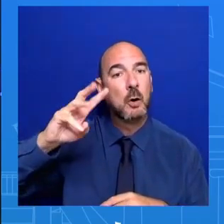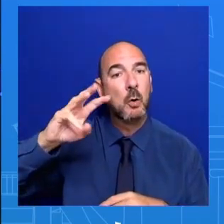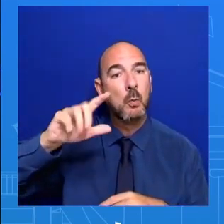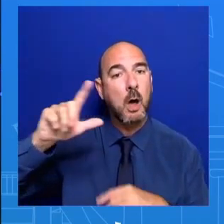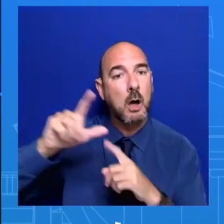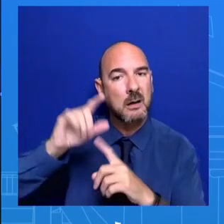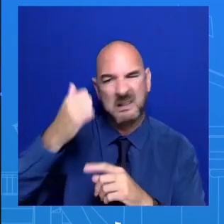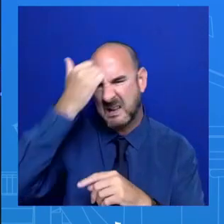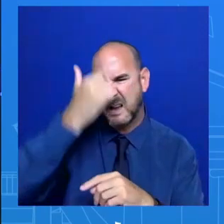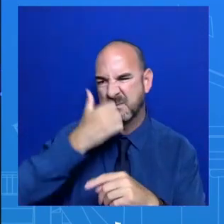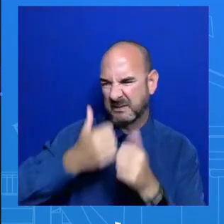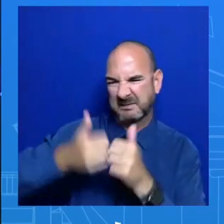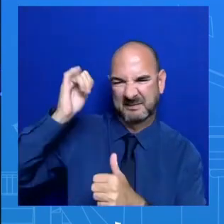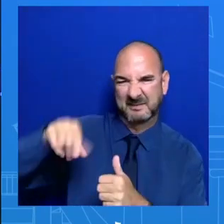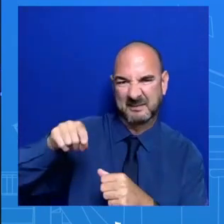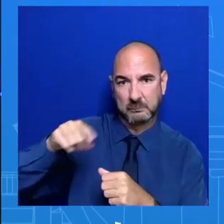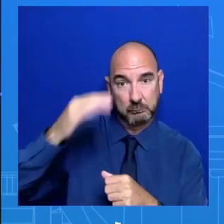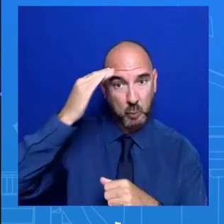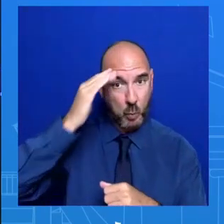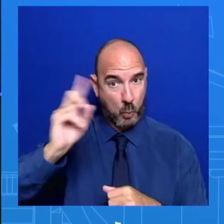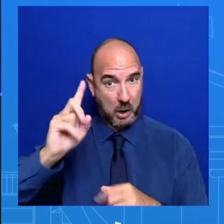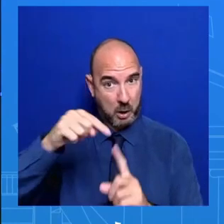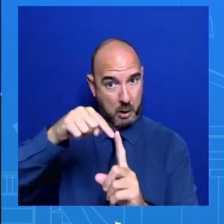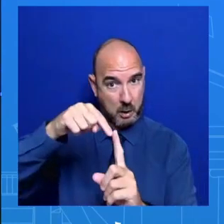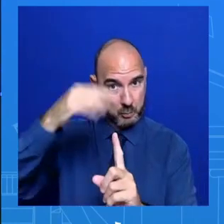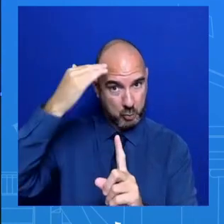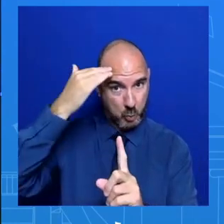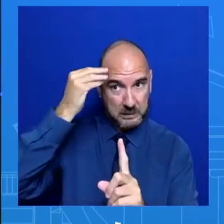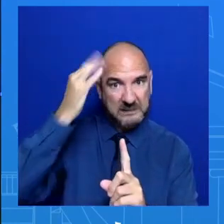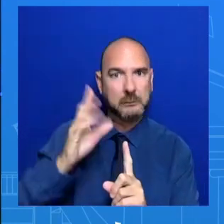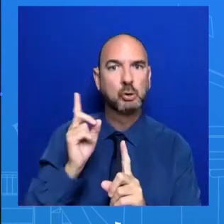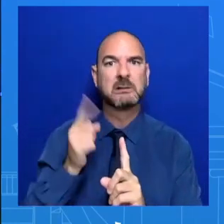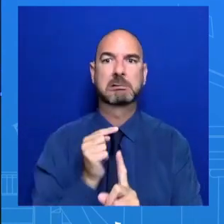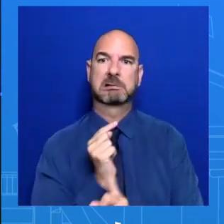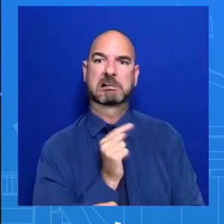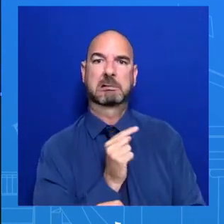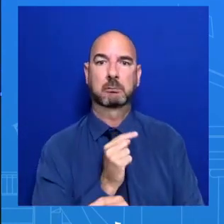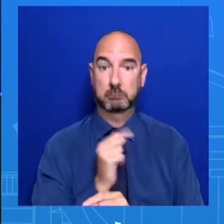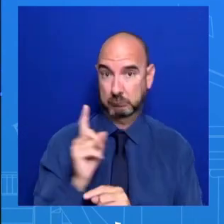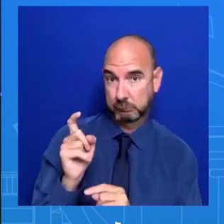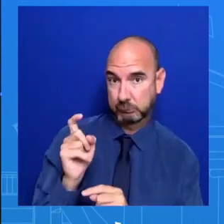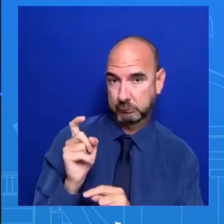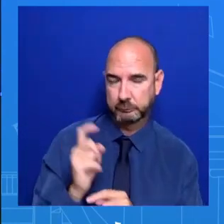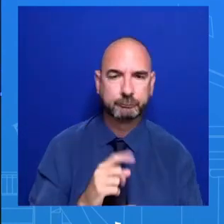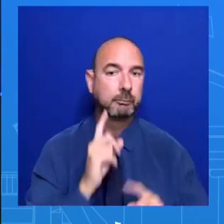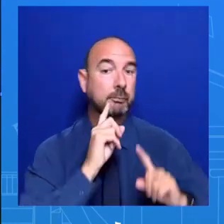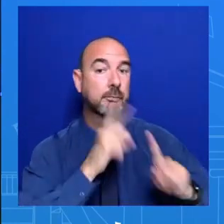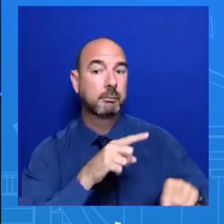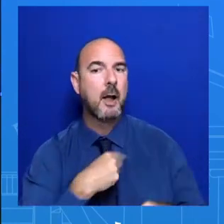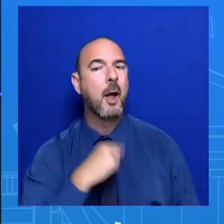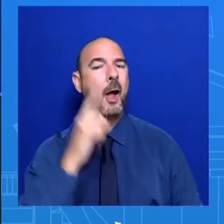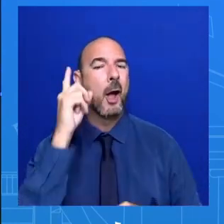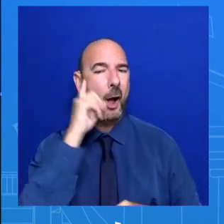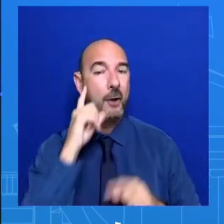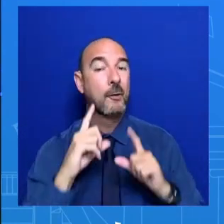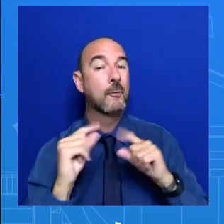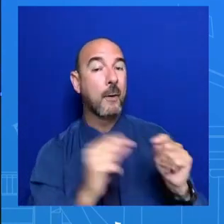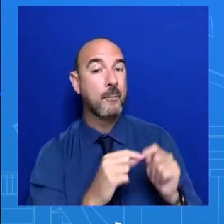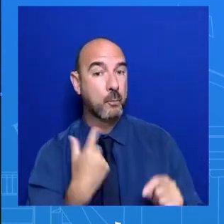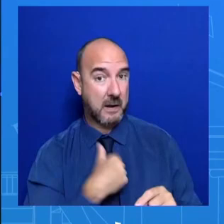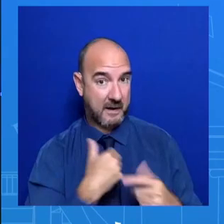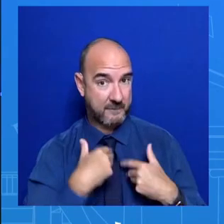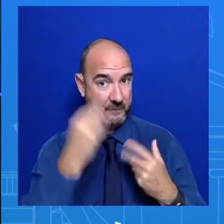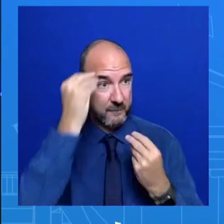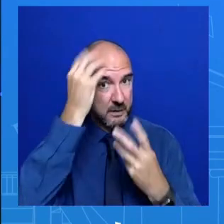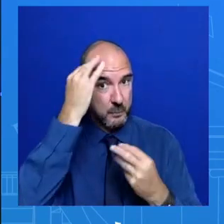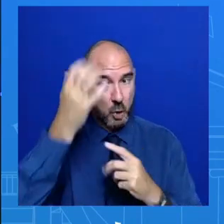just completely wrong, that somehow we were withholding information from the Israeli government relating to Sinwar or any other Hamas